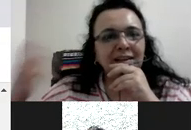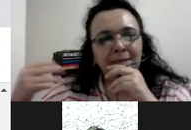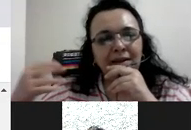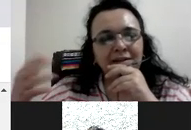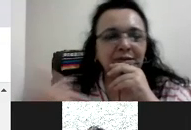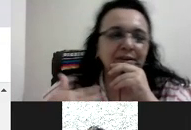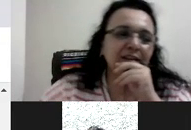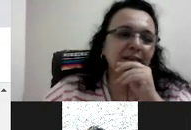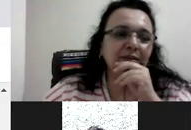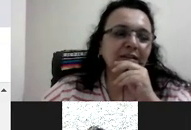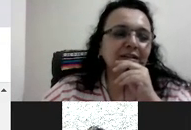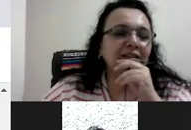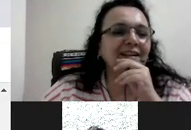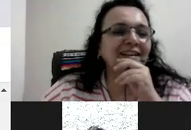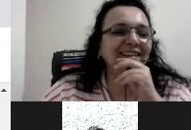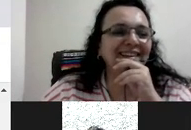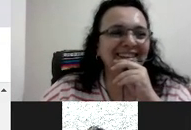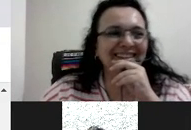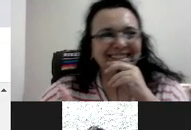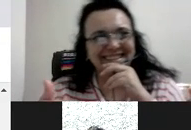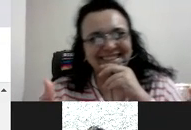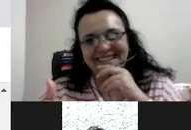it's an advice for El Salvador.